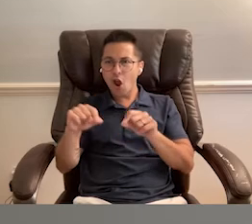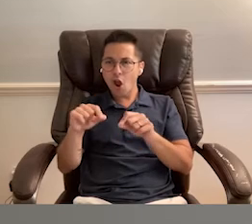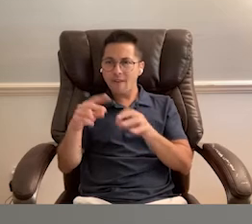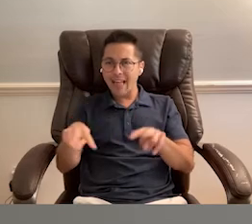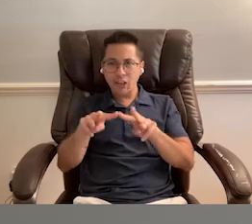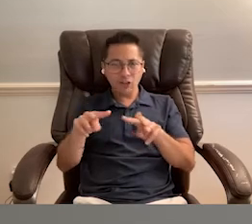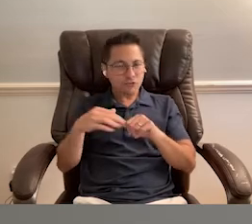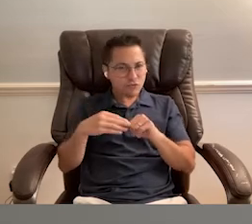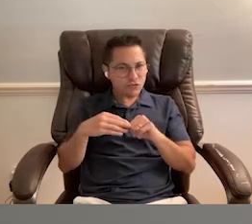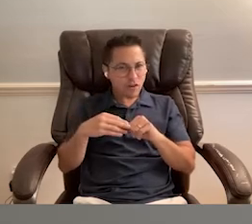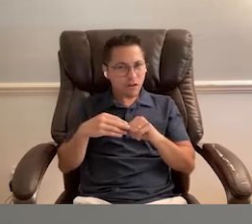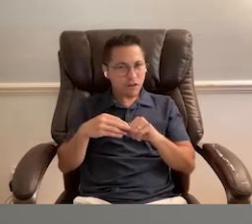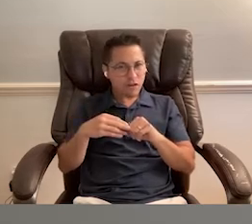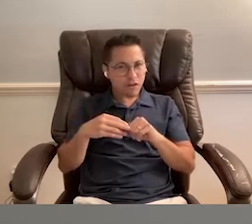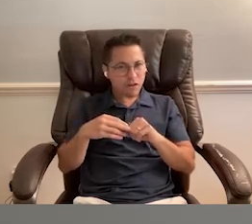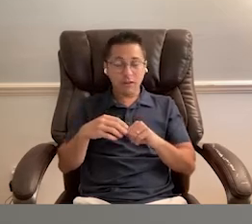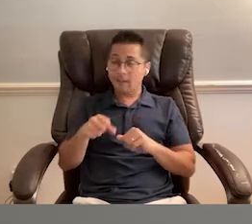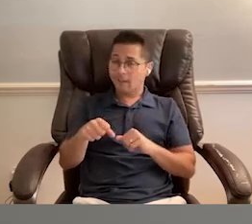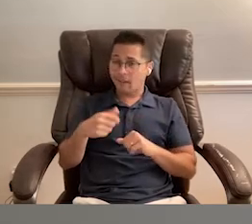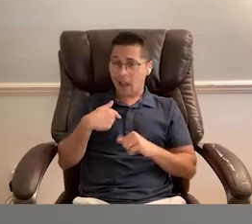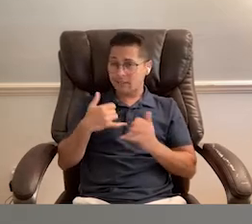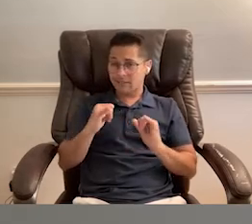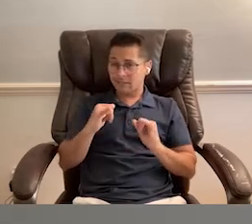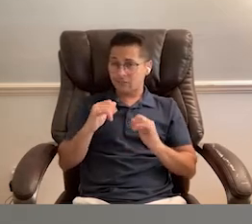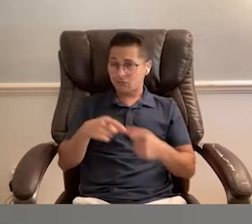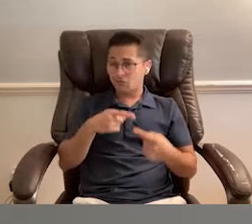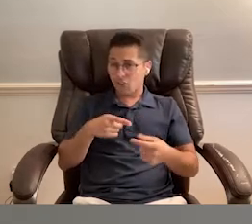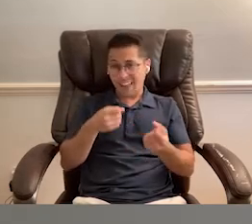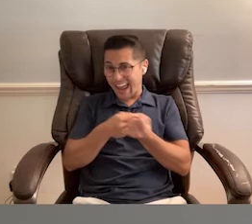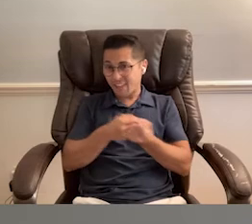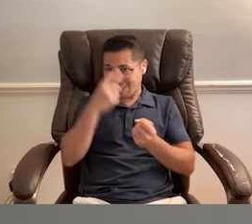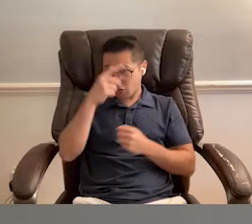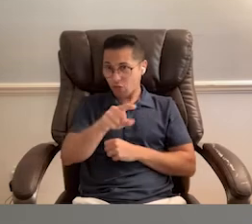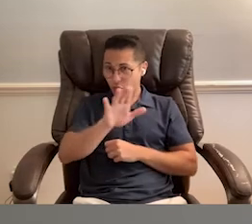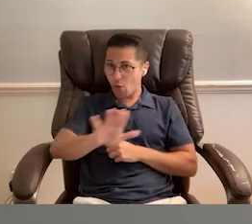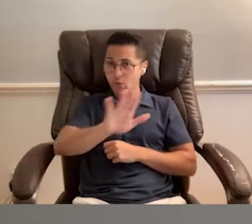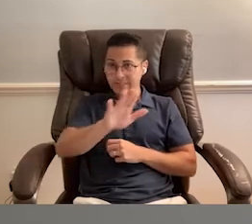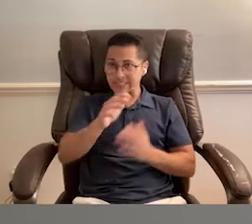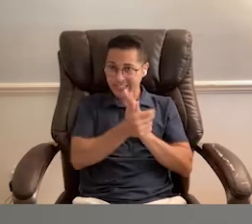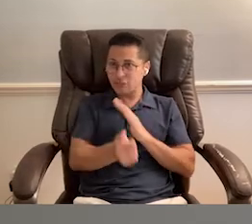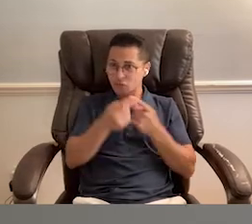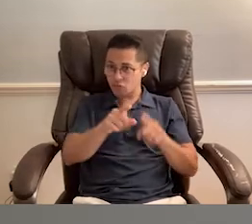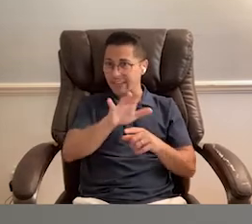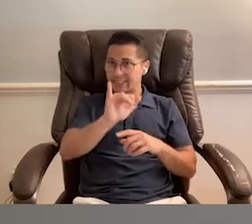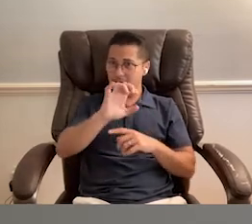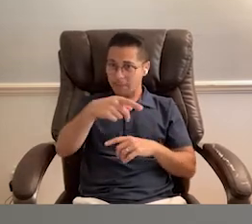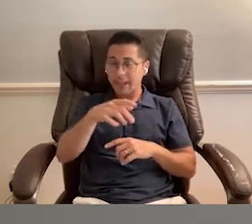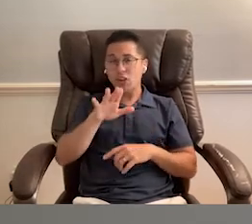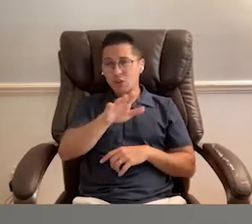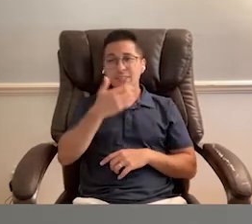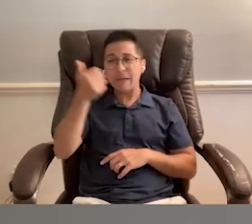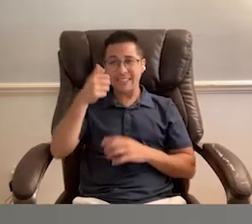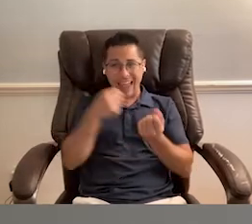can't identify what the coin is. Yeah, I would still strongly advocate for those skills during his IEP meeting. You're his best advocate.